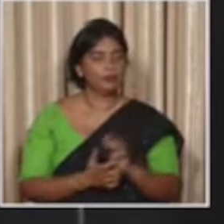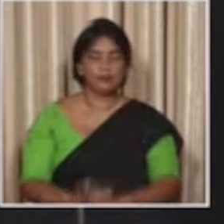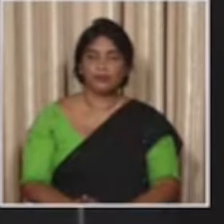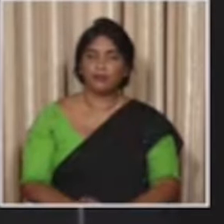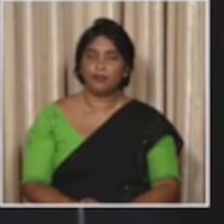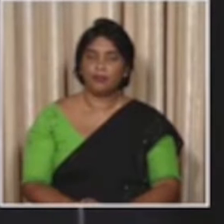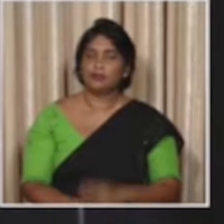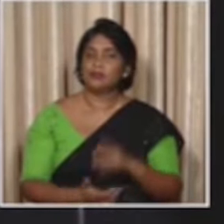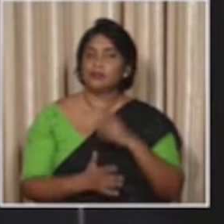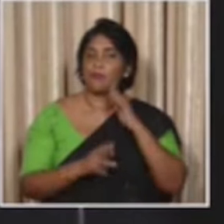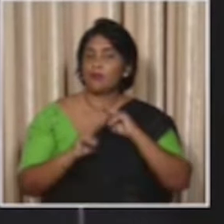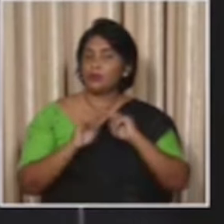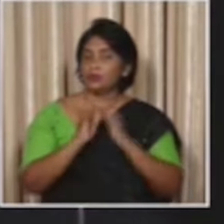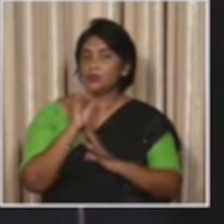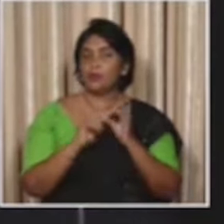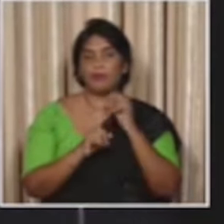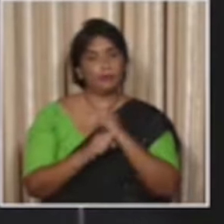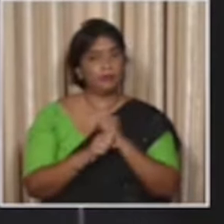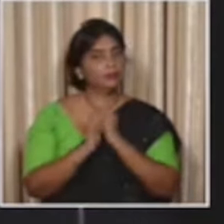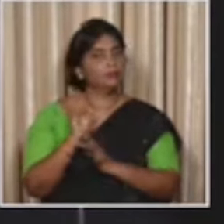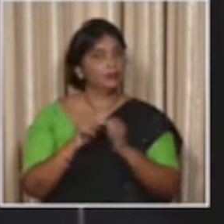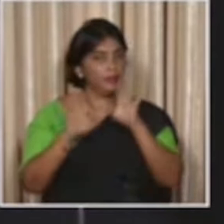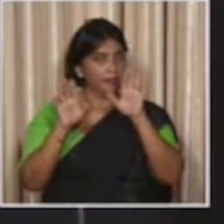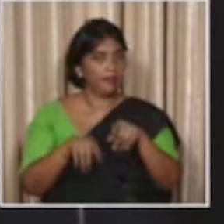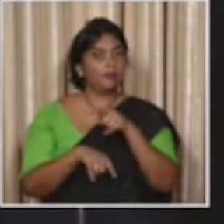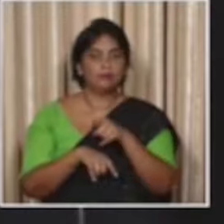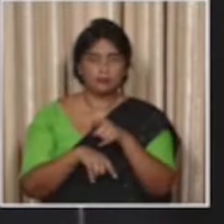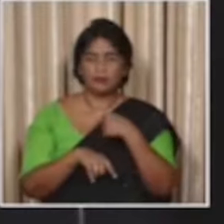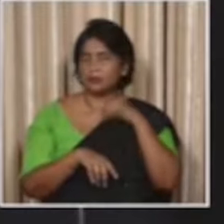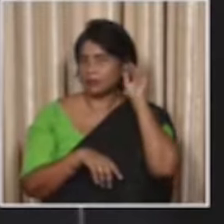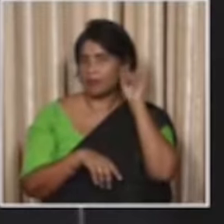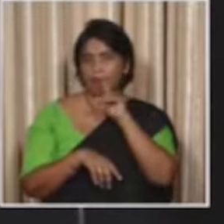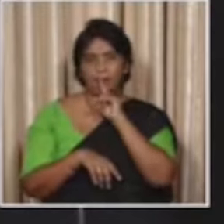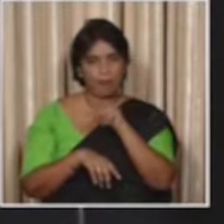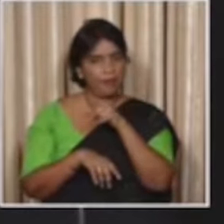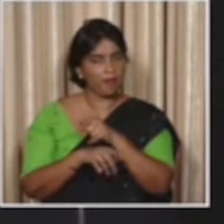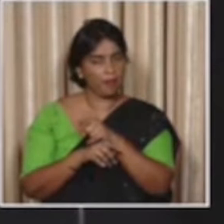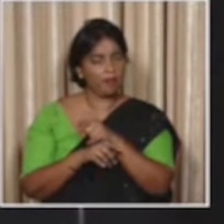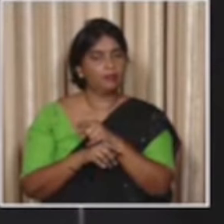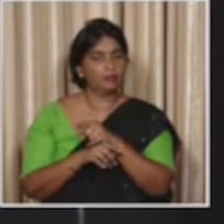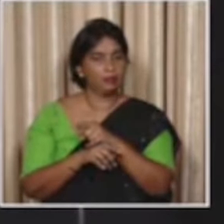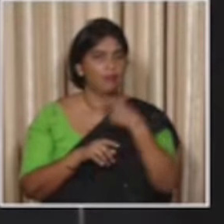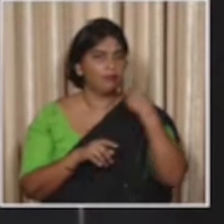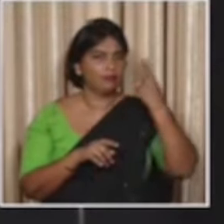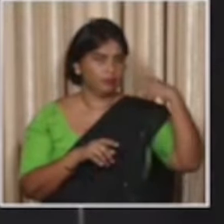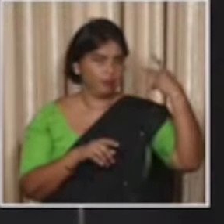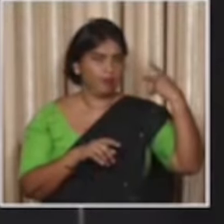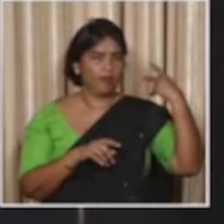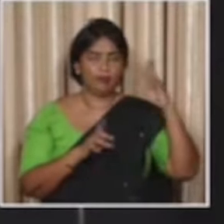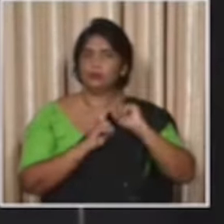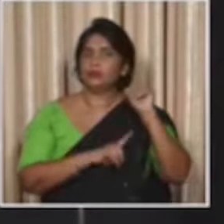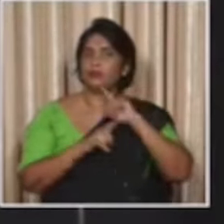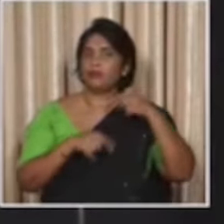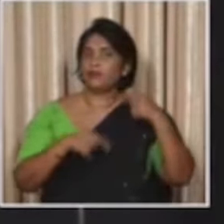is here. I heard him the other day. He was here on the 2 days ago in a parliamentary debate. He